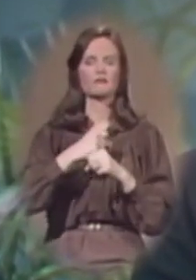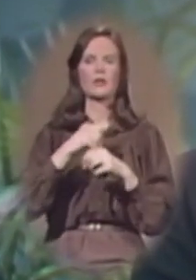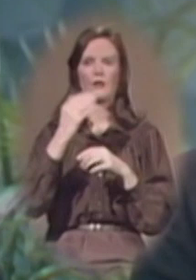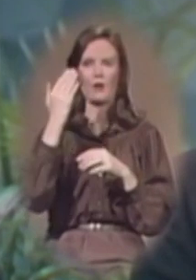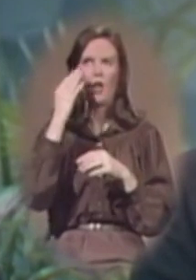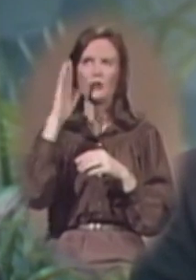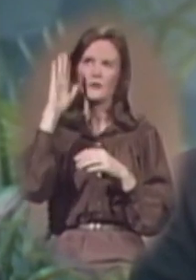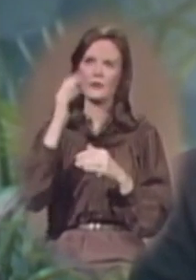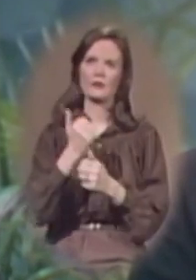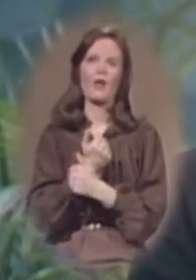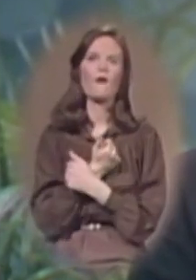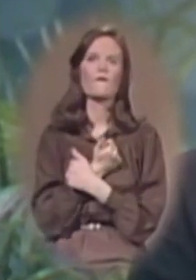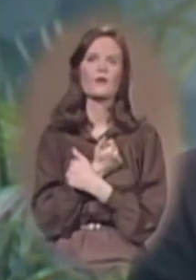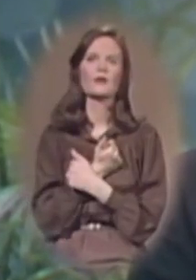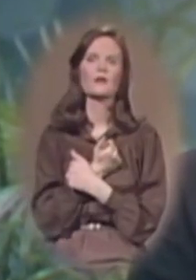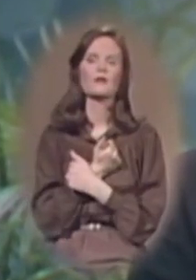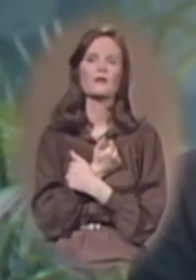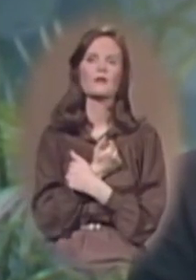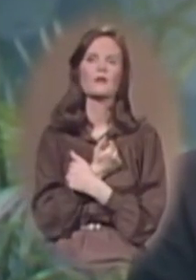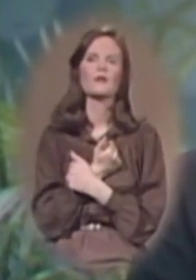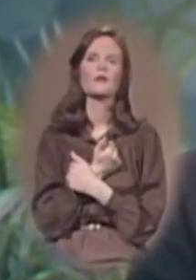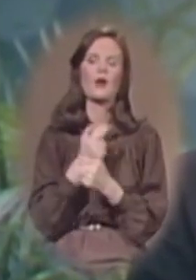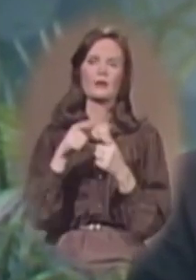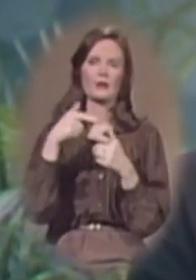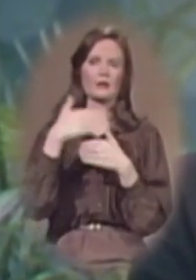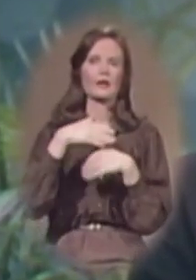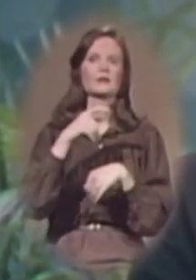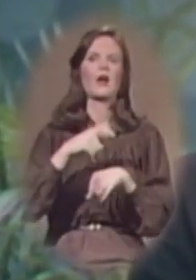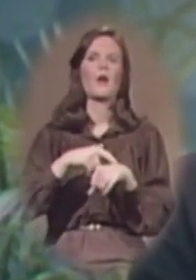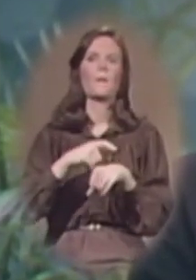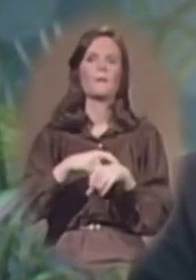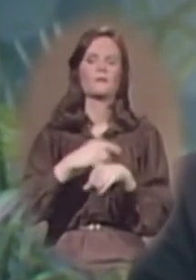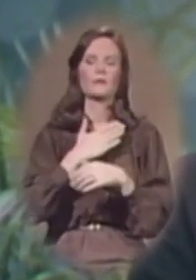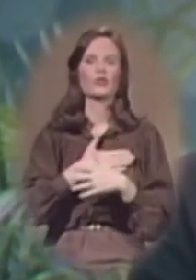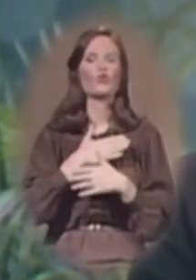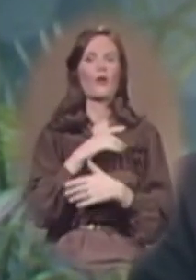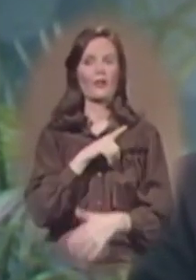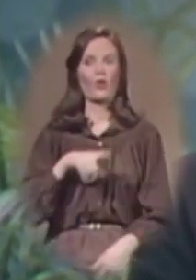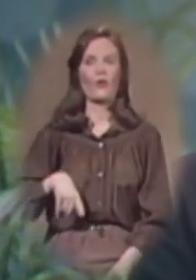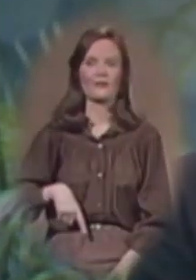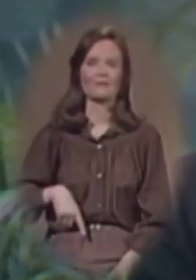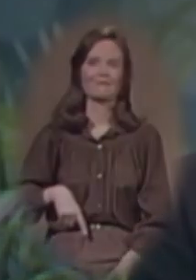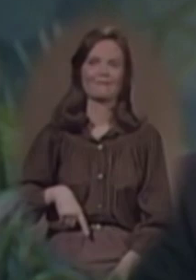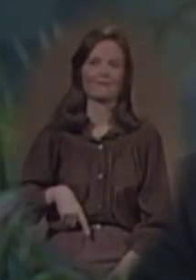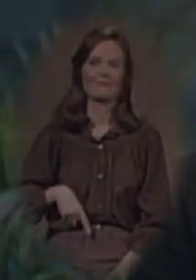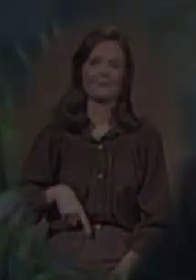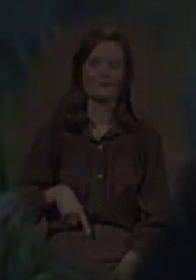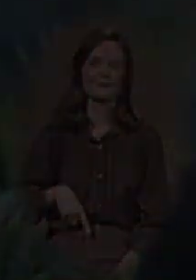secure in the knowledge of His love. Until next time, enjoy the Lord.